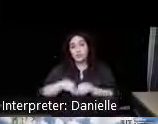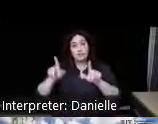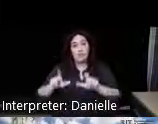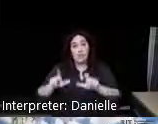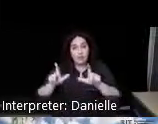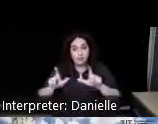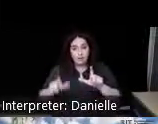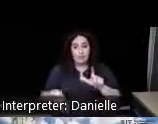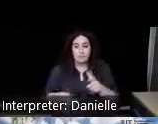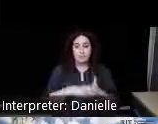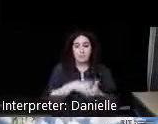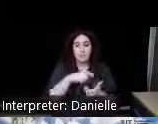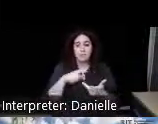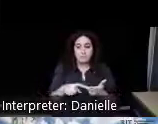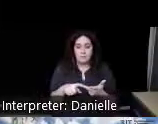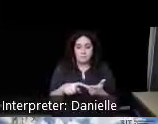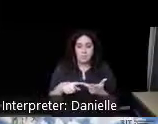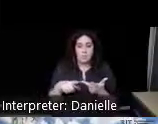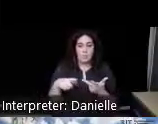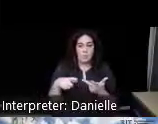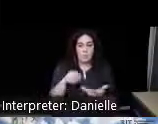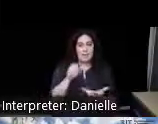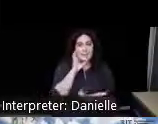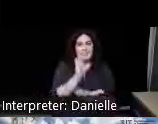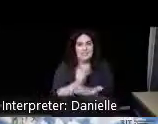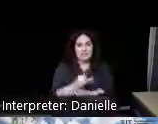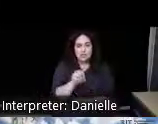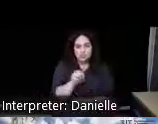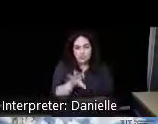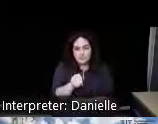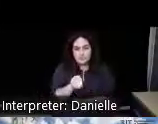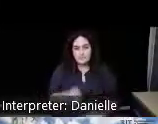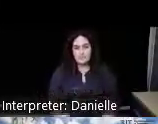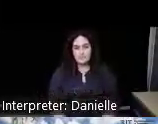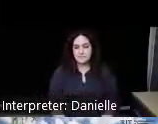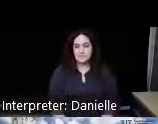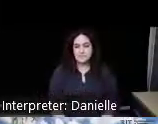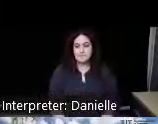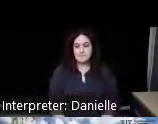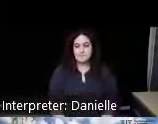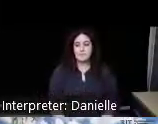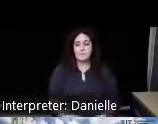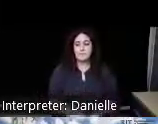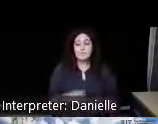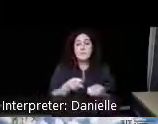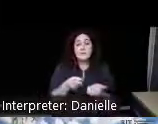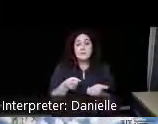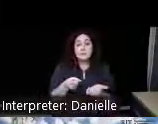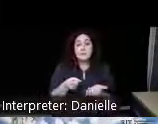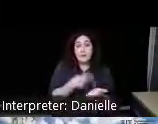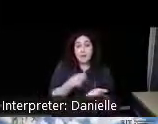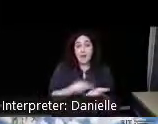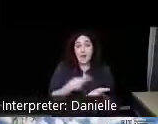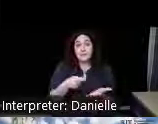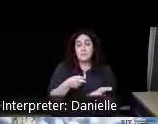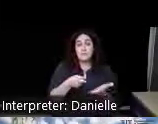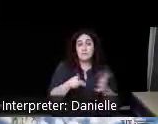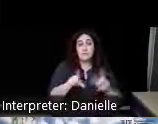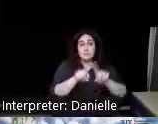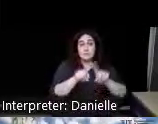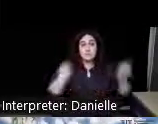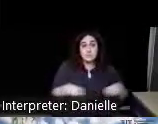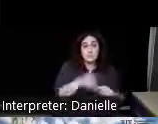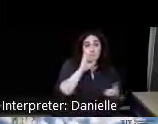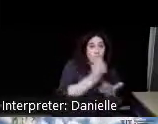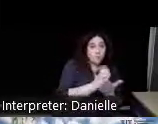three types, there would sometimes be cases where they're annotated as well. So the authors are providing additional